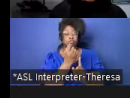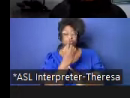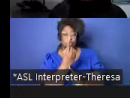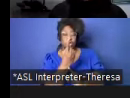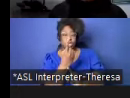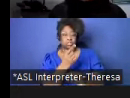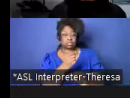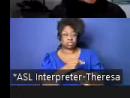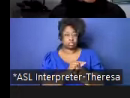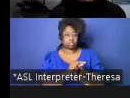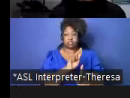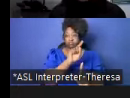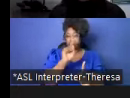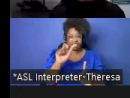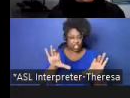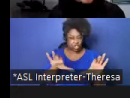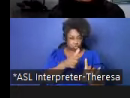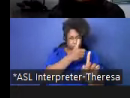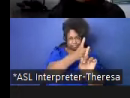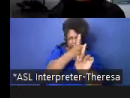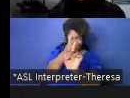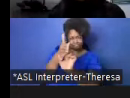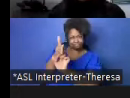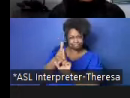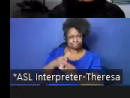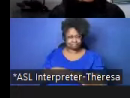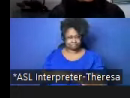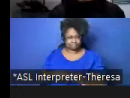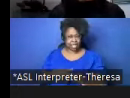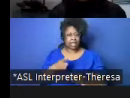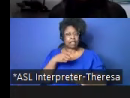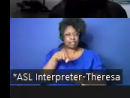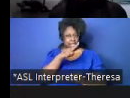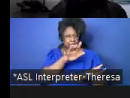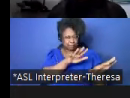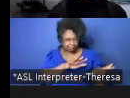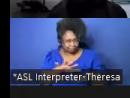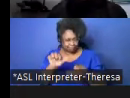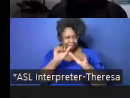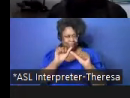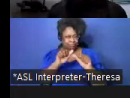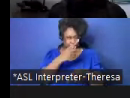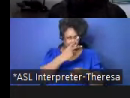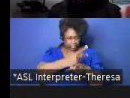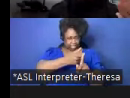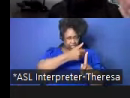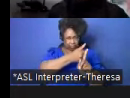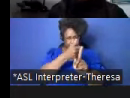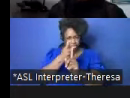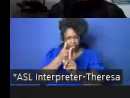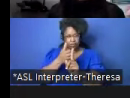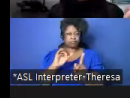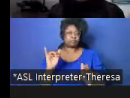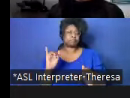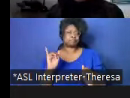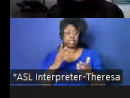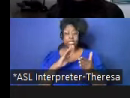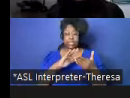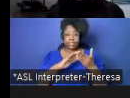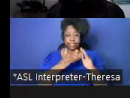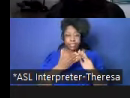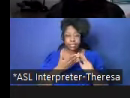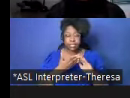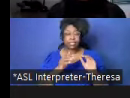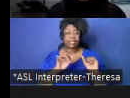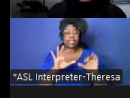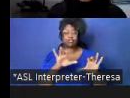could accomplish on their own. They could quarterback this by themselves. So that would be things that the city might be able to do